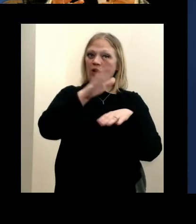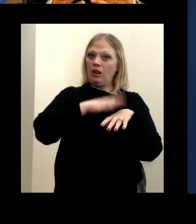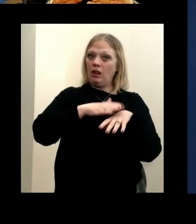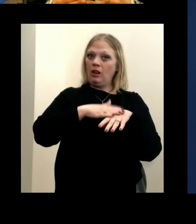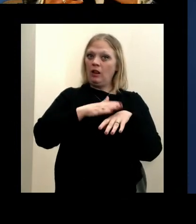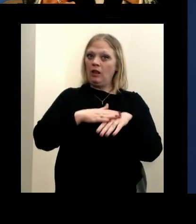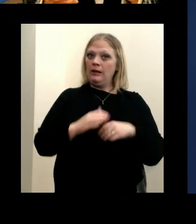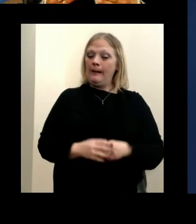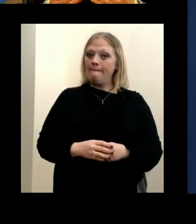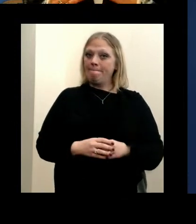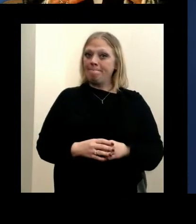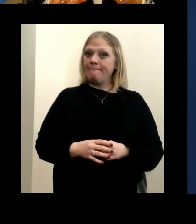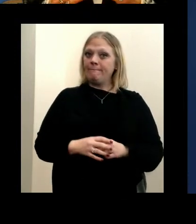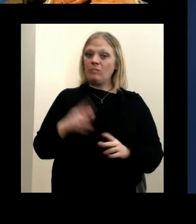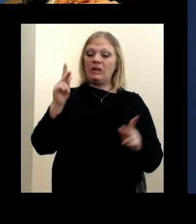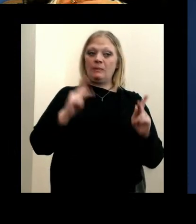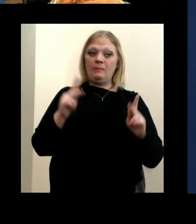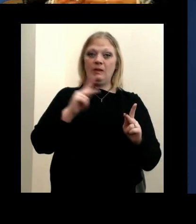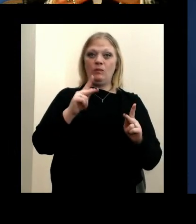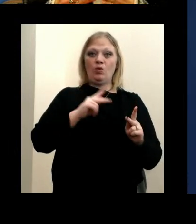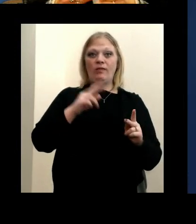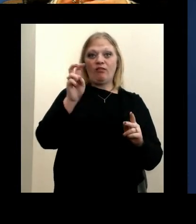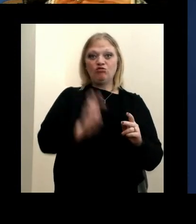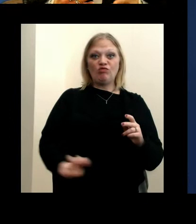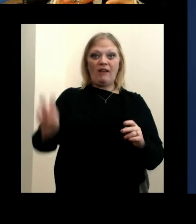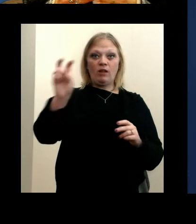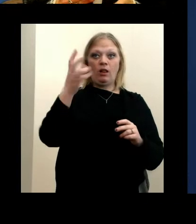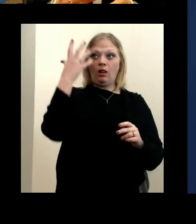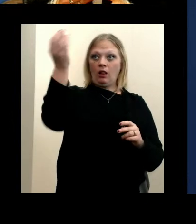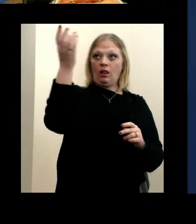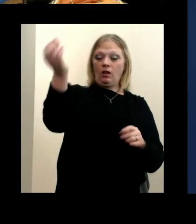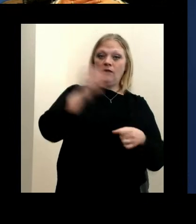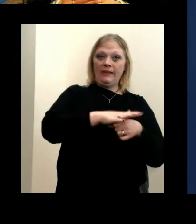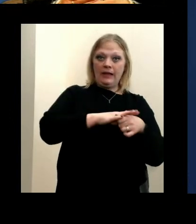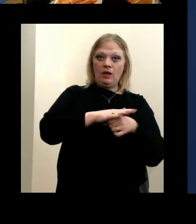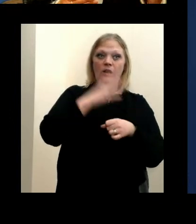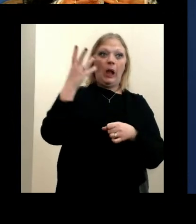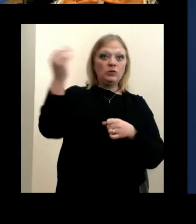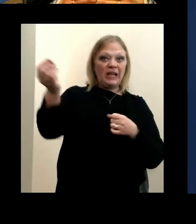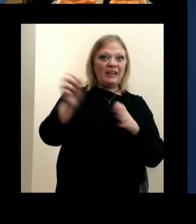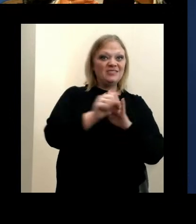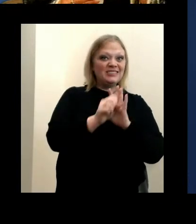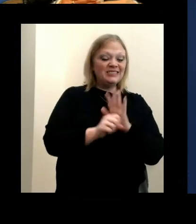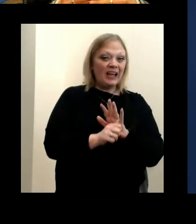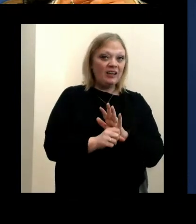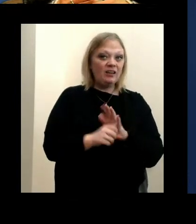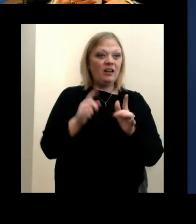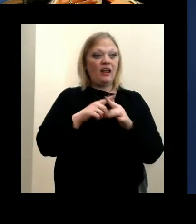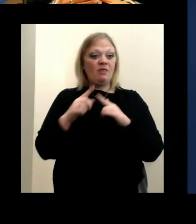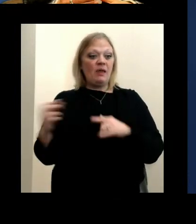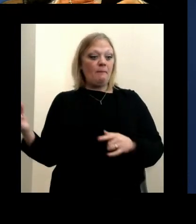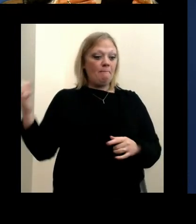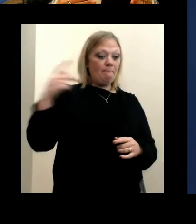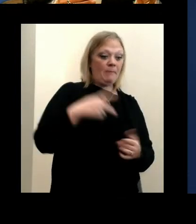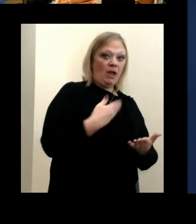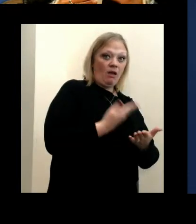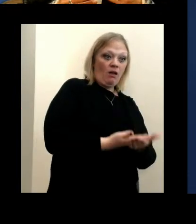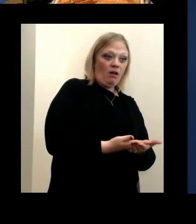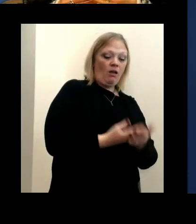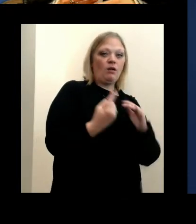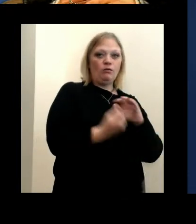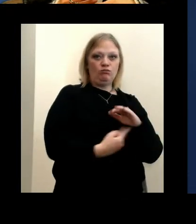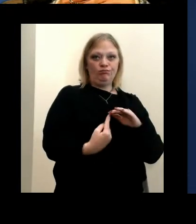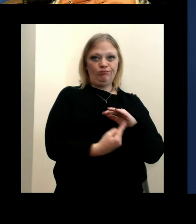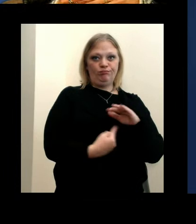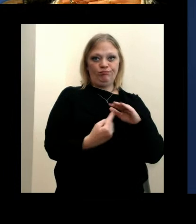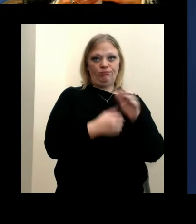that people who travel outside of our area, outside of New York State, when they return, they have to quarantine and